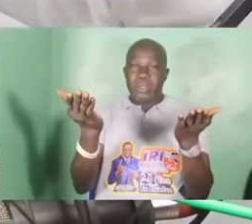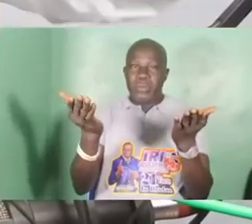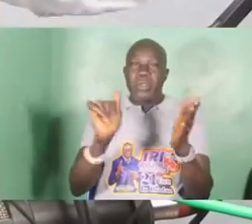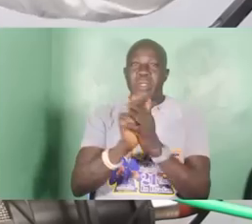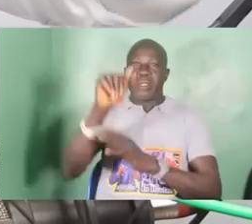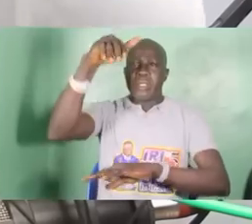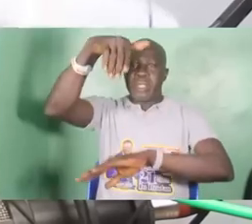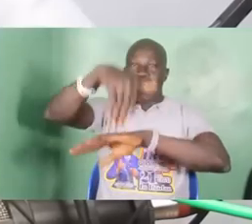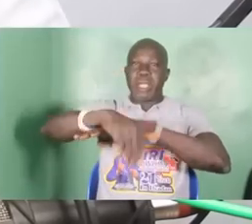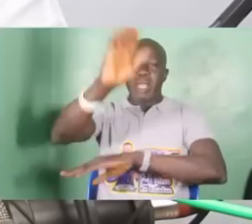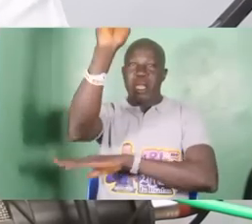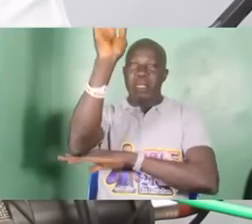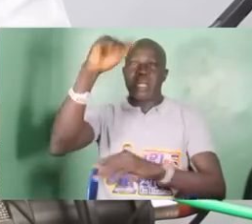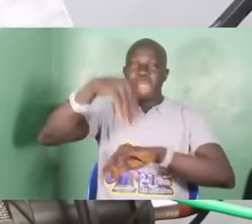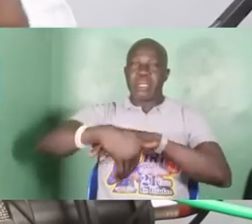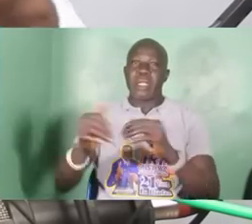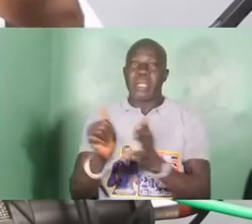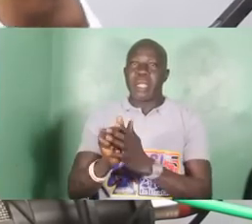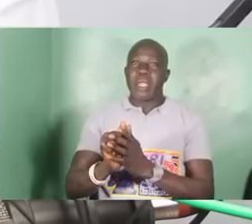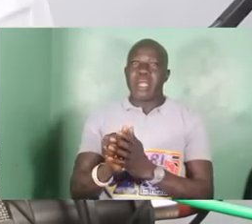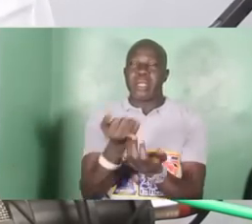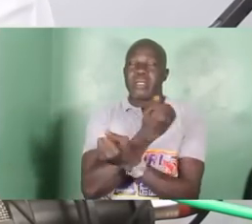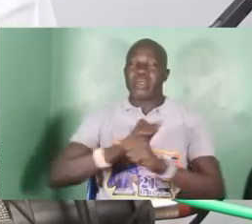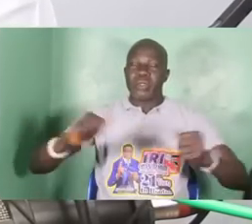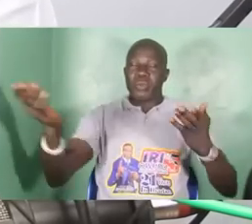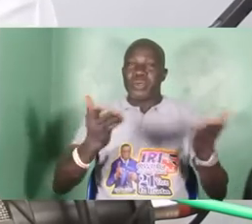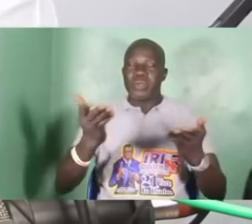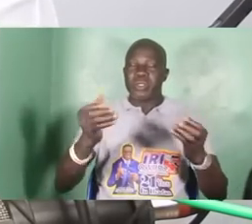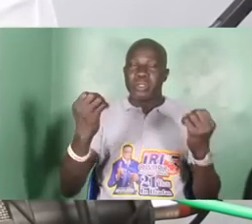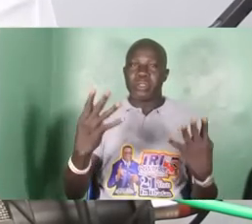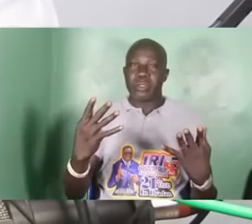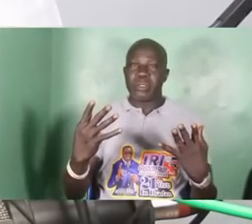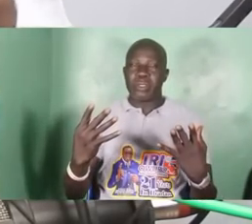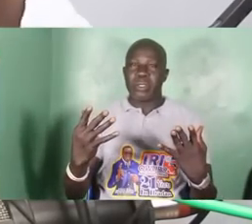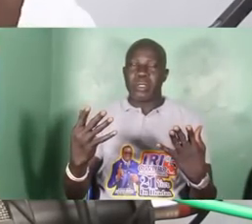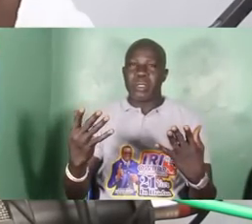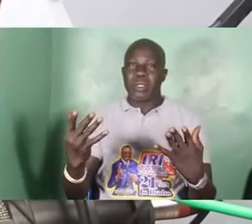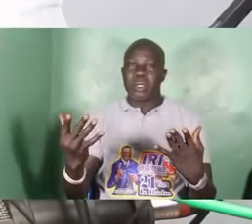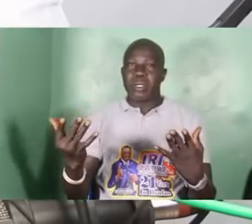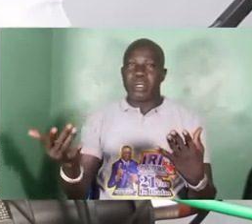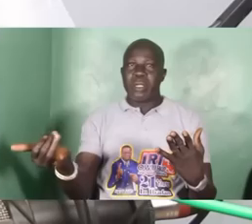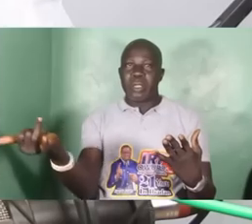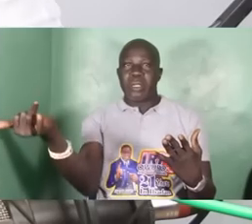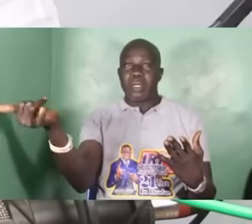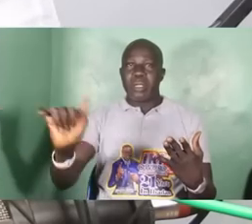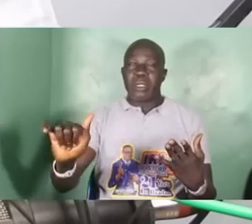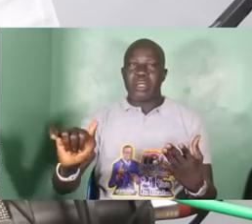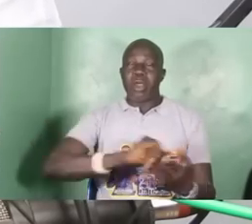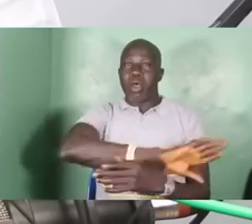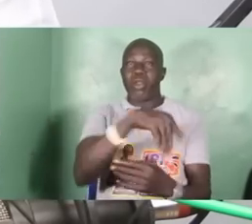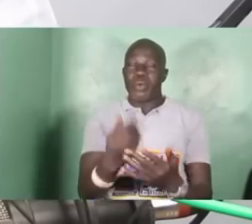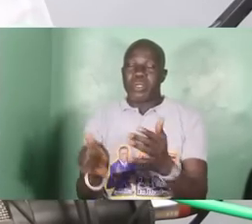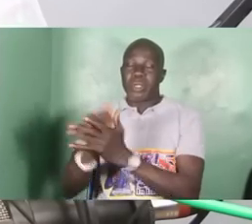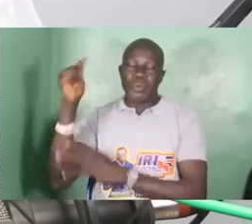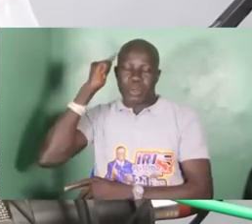ni osati ni oru both day and night Olorun isodi pupo the supplication gbogbo eyin te ro pe nte ni kere all of